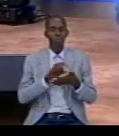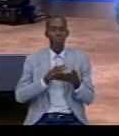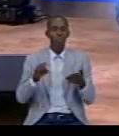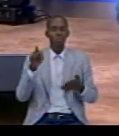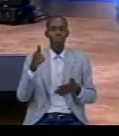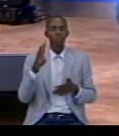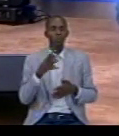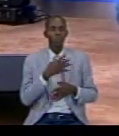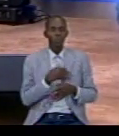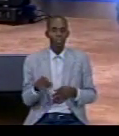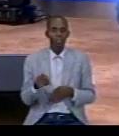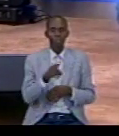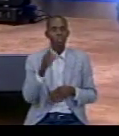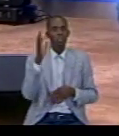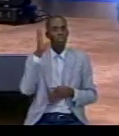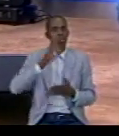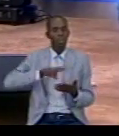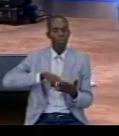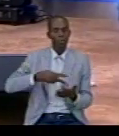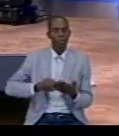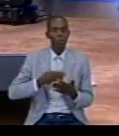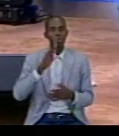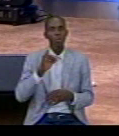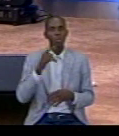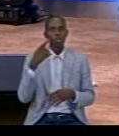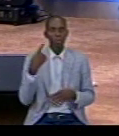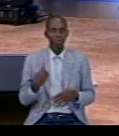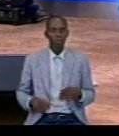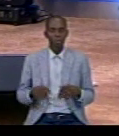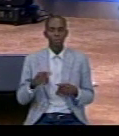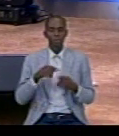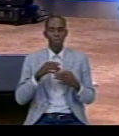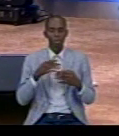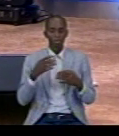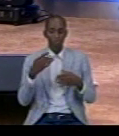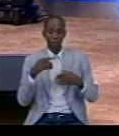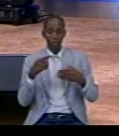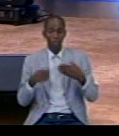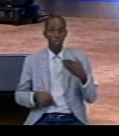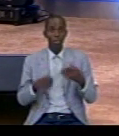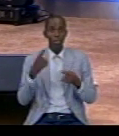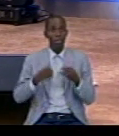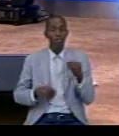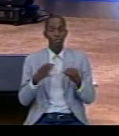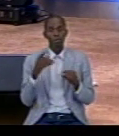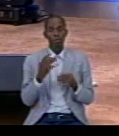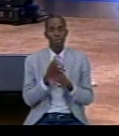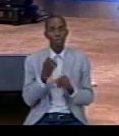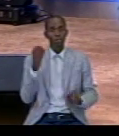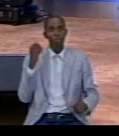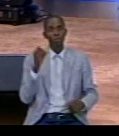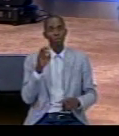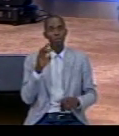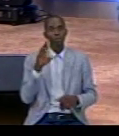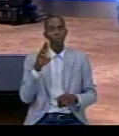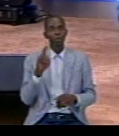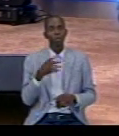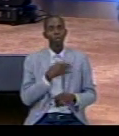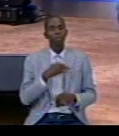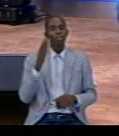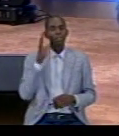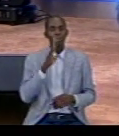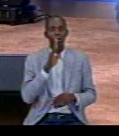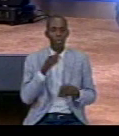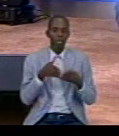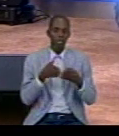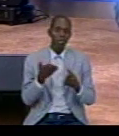shall fall by the edge of the sword, and shall be led away